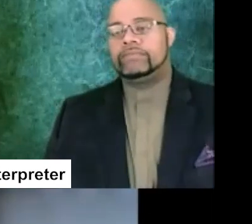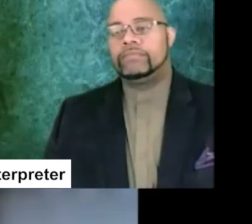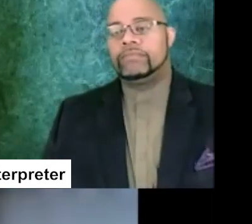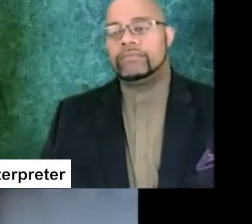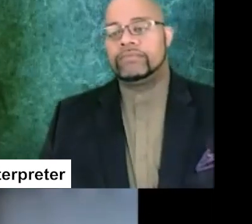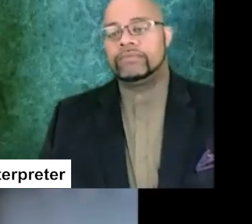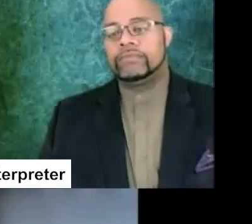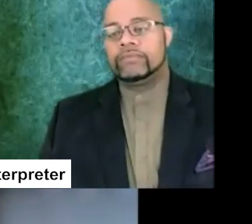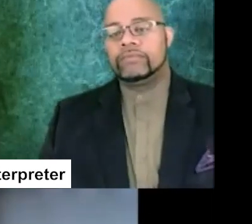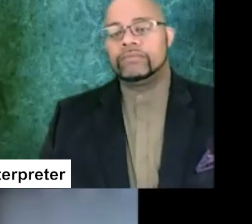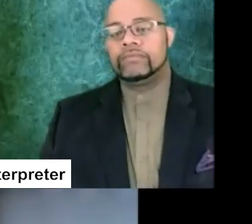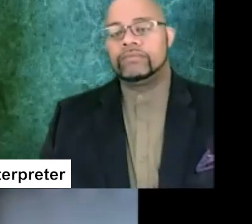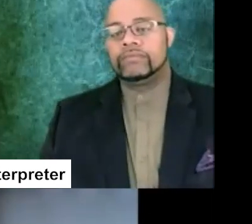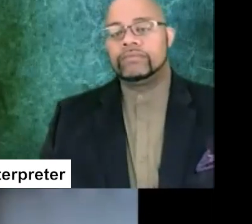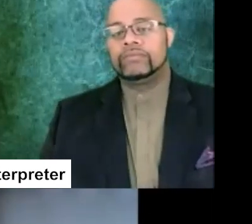F